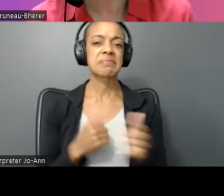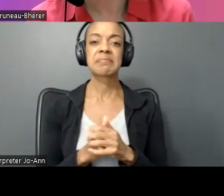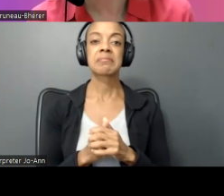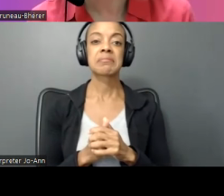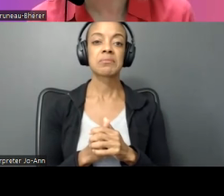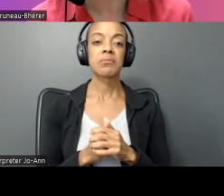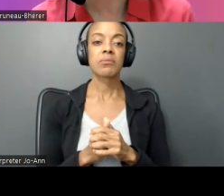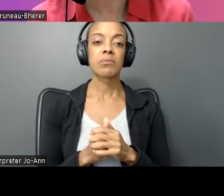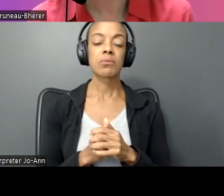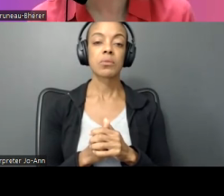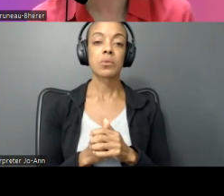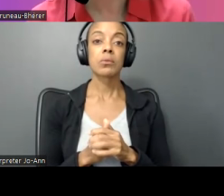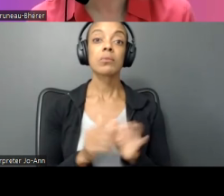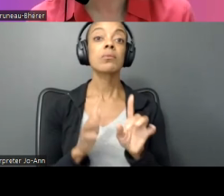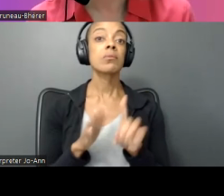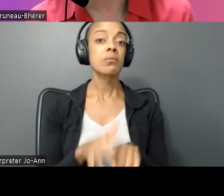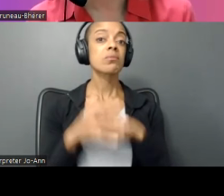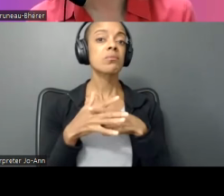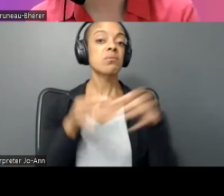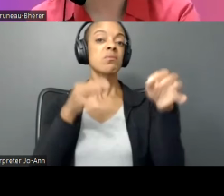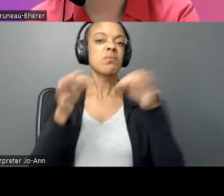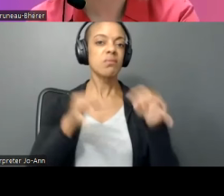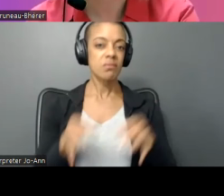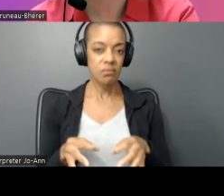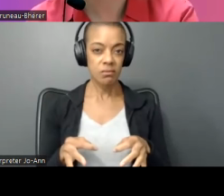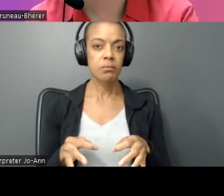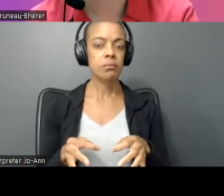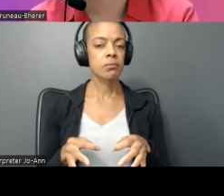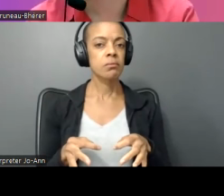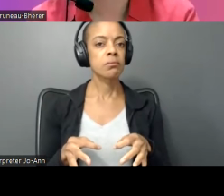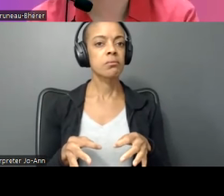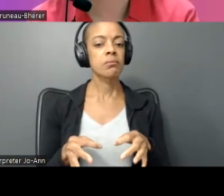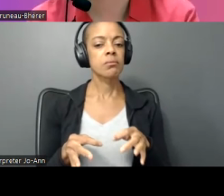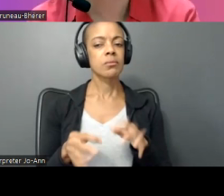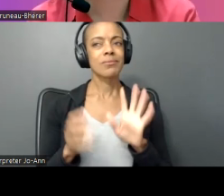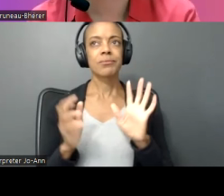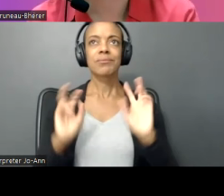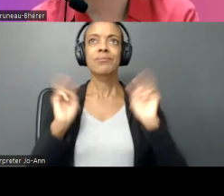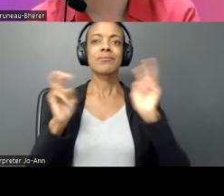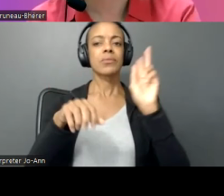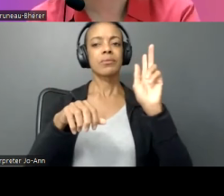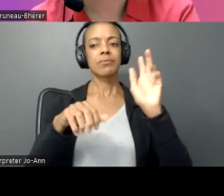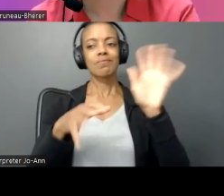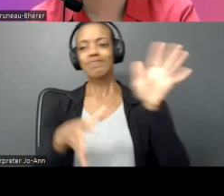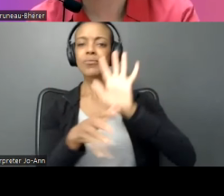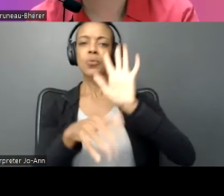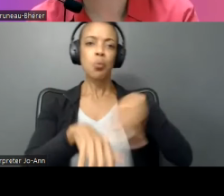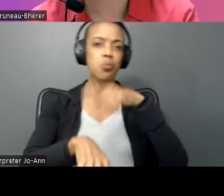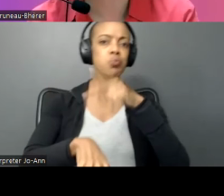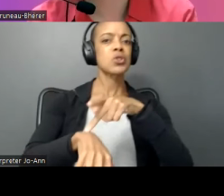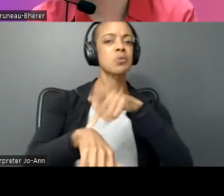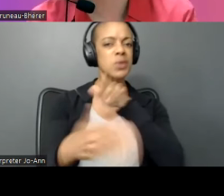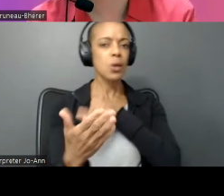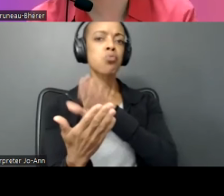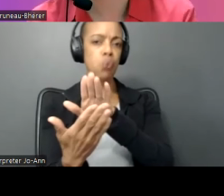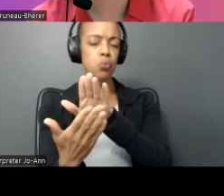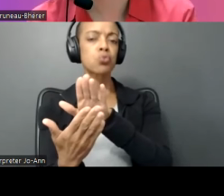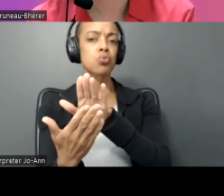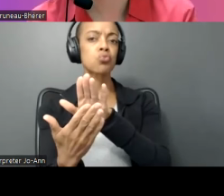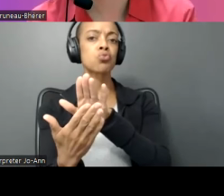by explaining to you the major principles of the trauma-informed approach before going into